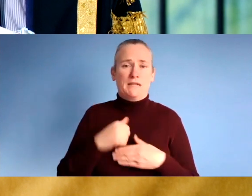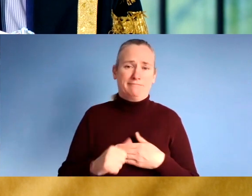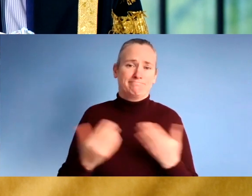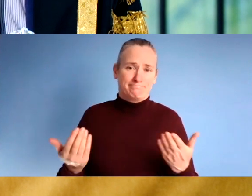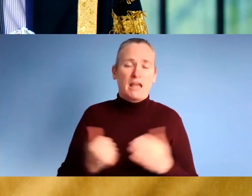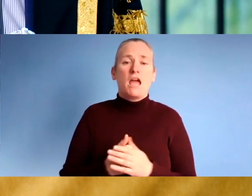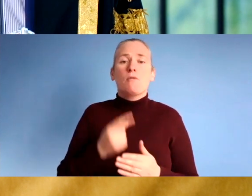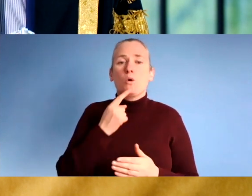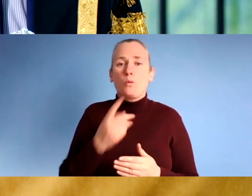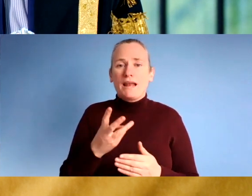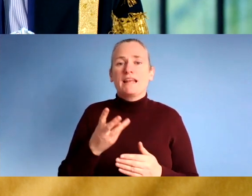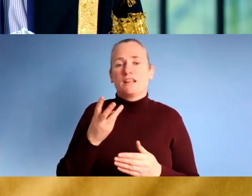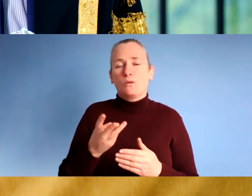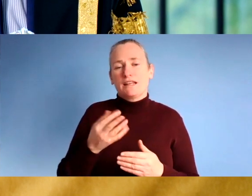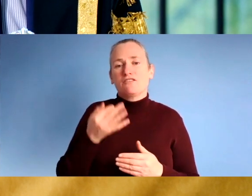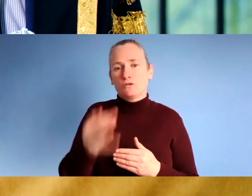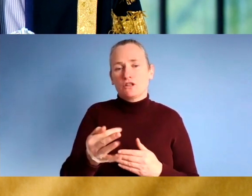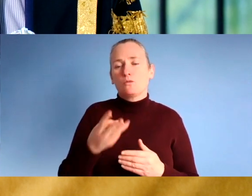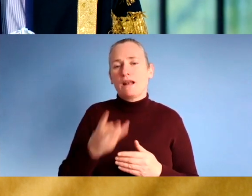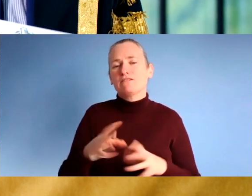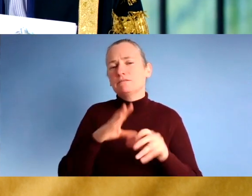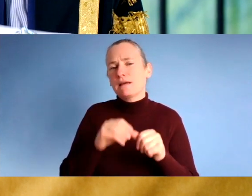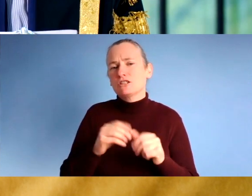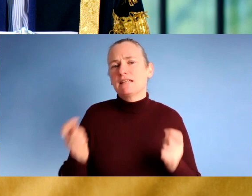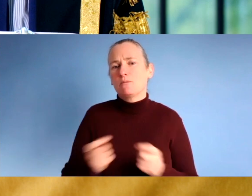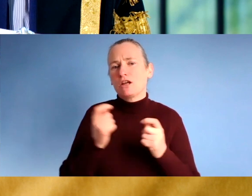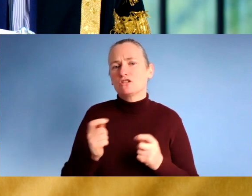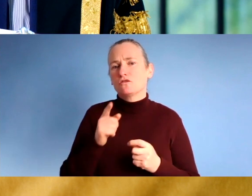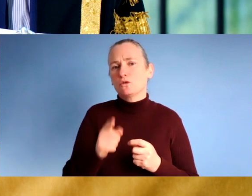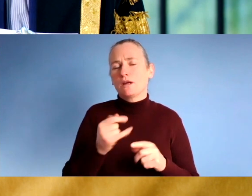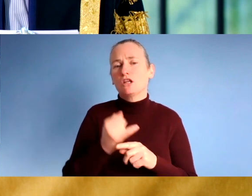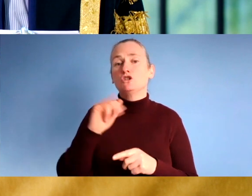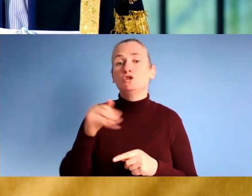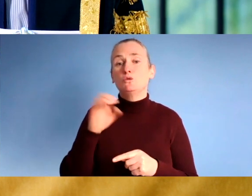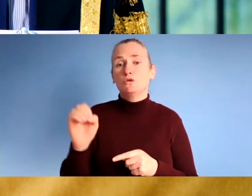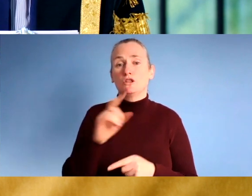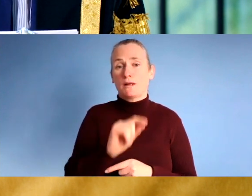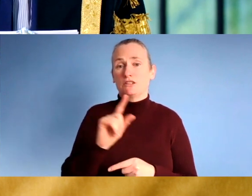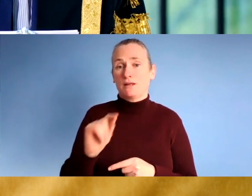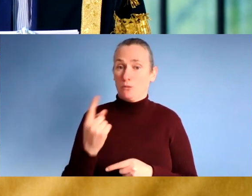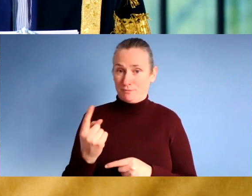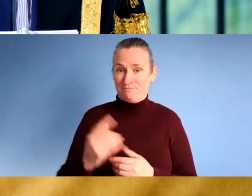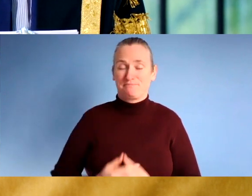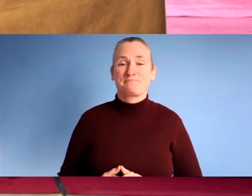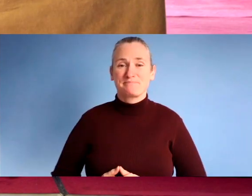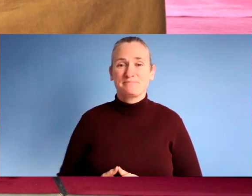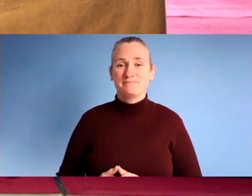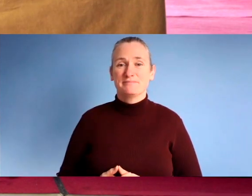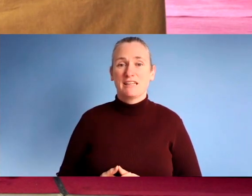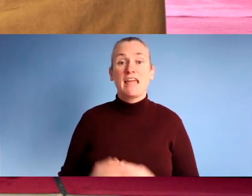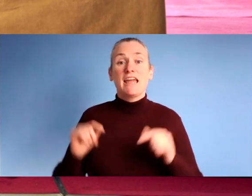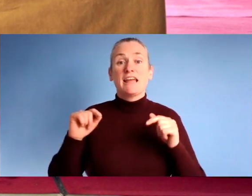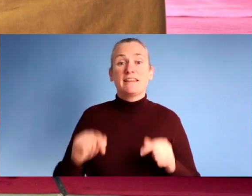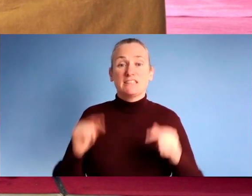today, but we will do so in the future, and we will have a special celebration for you in June 2021. While